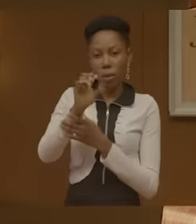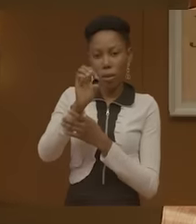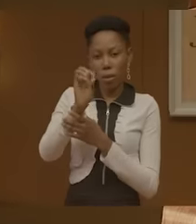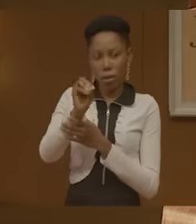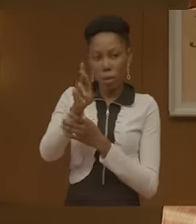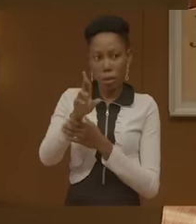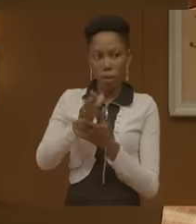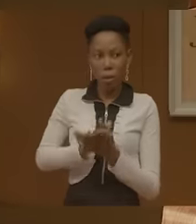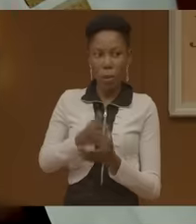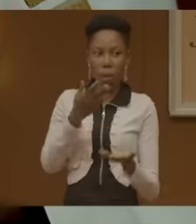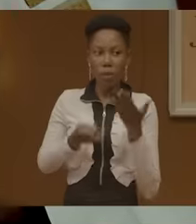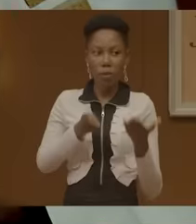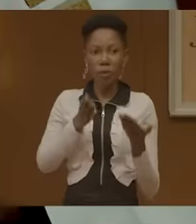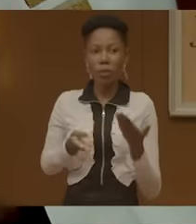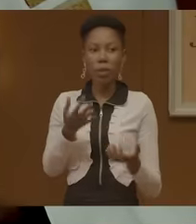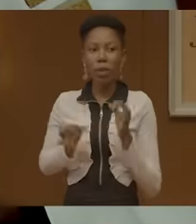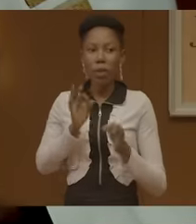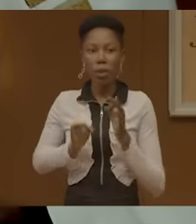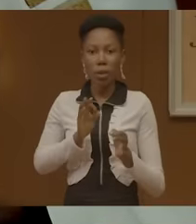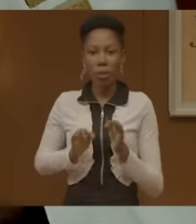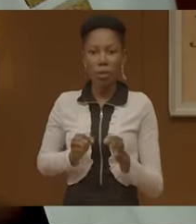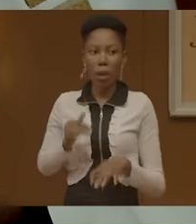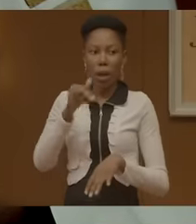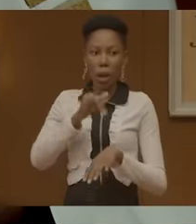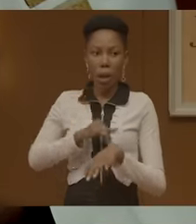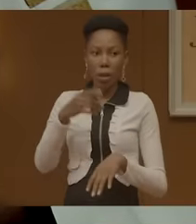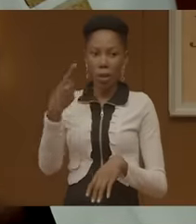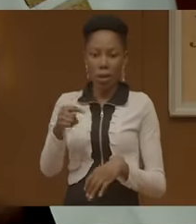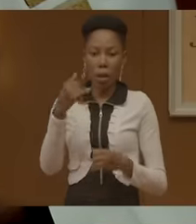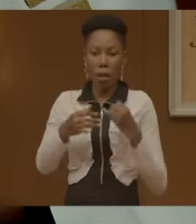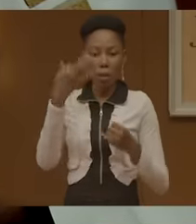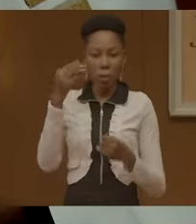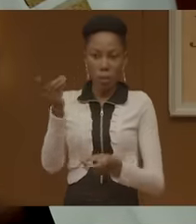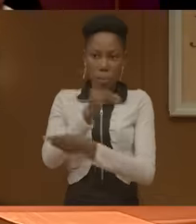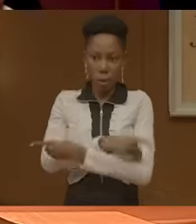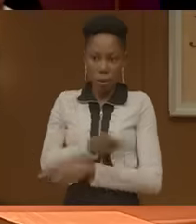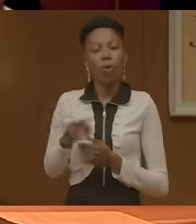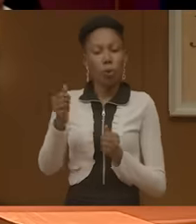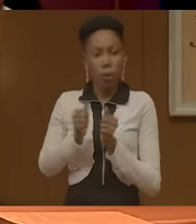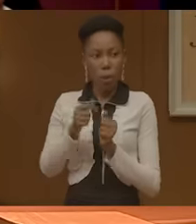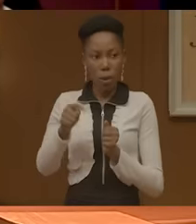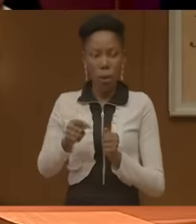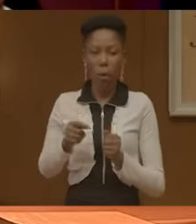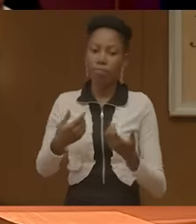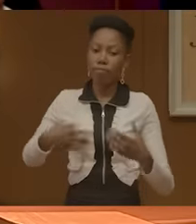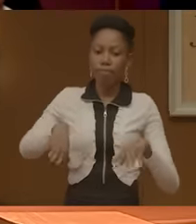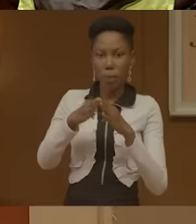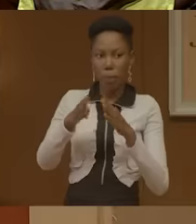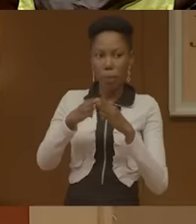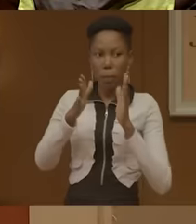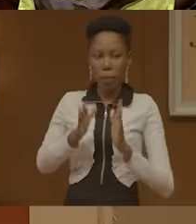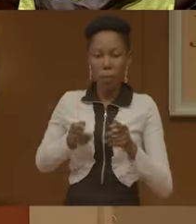You go there. If at the end of the day you still feel like this, that you don't want, nobody can force you. Do you understand? If after the four